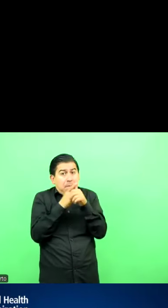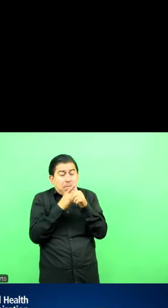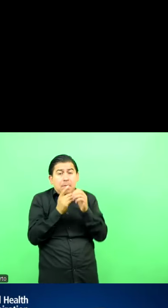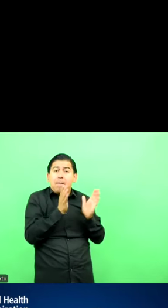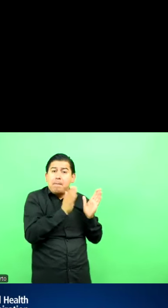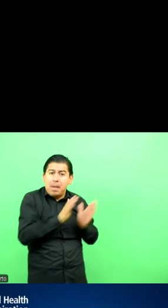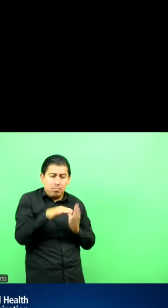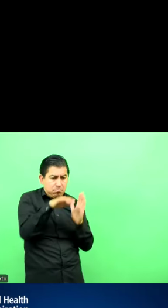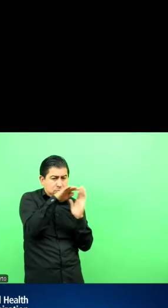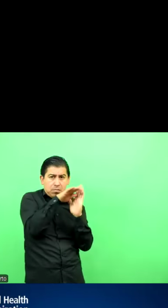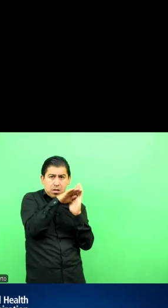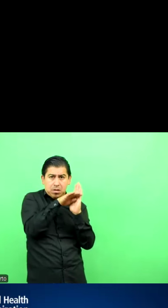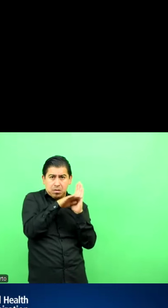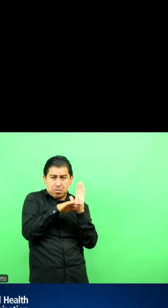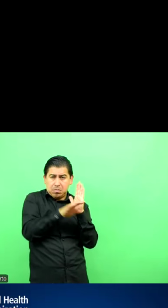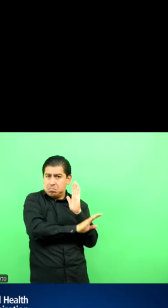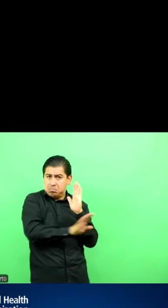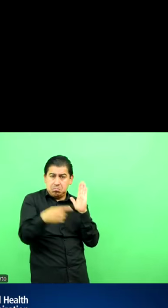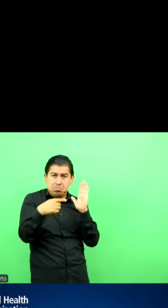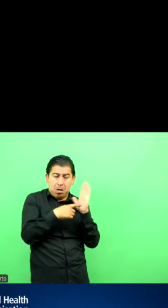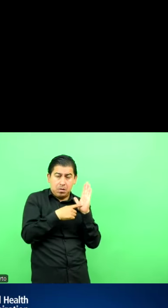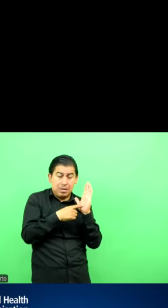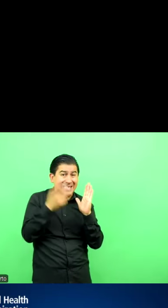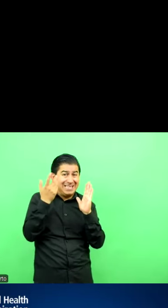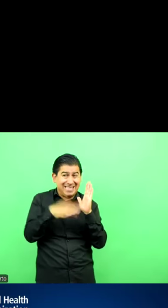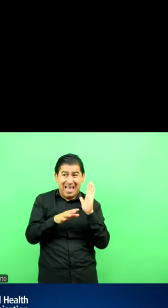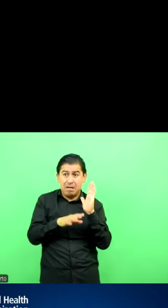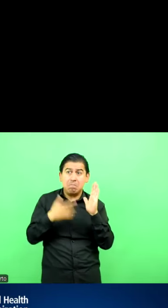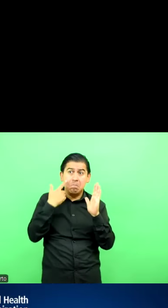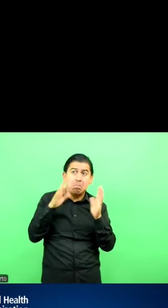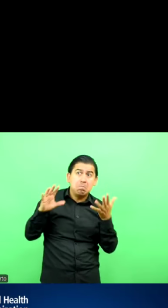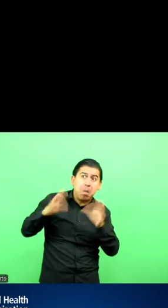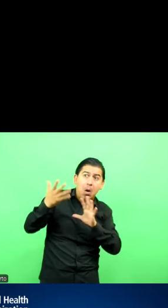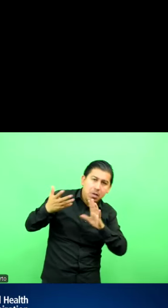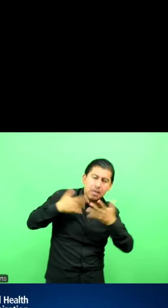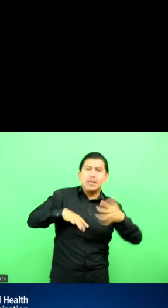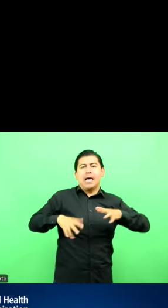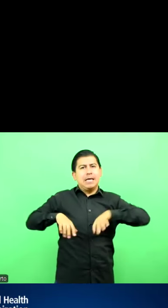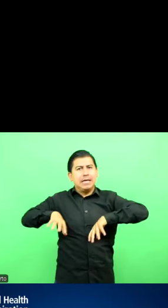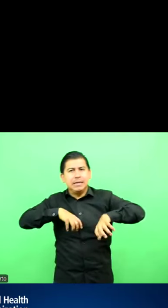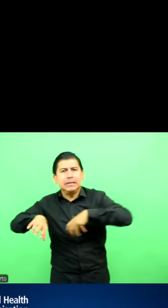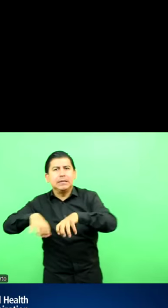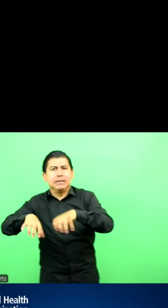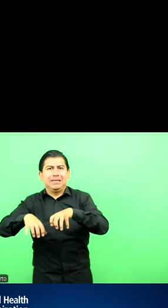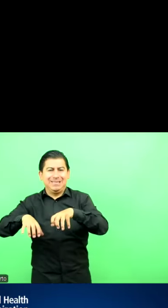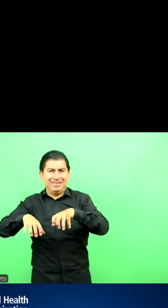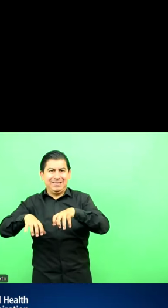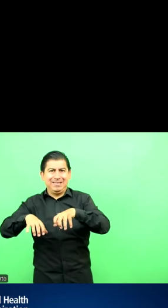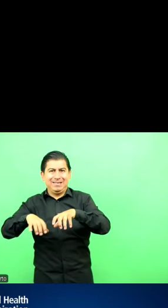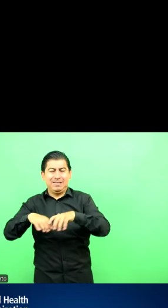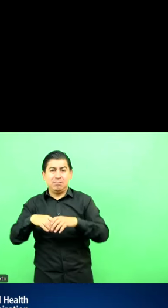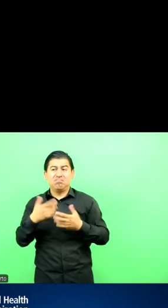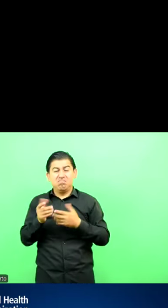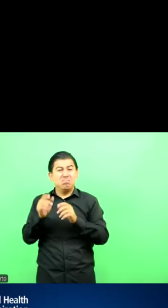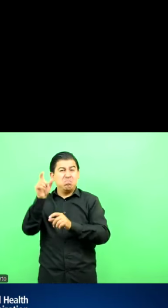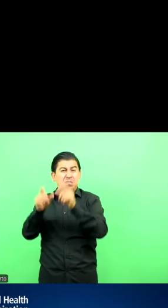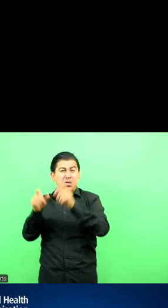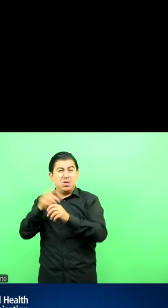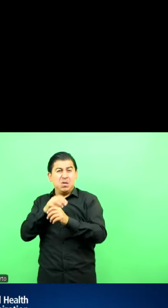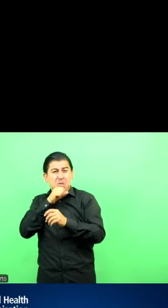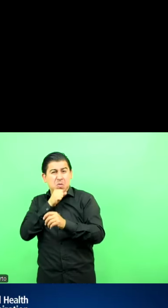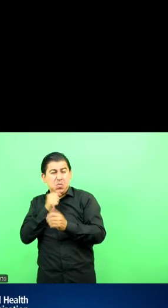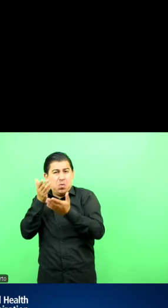the elderly population. If you look at the sector on the right side, you would see that all the sectors are interconnected. Preparedness,